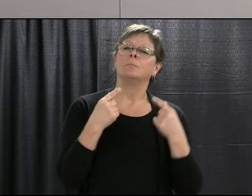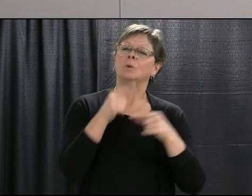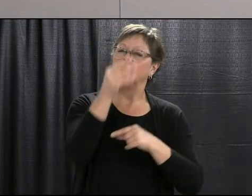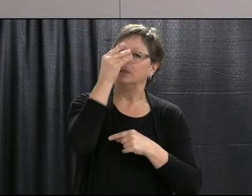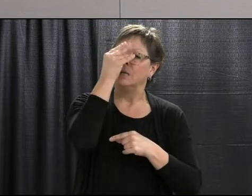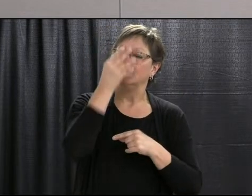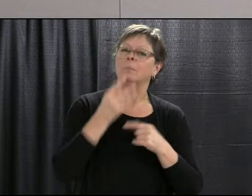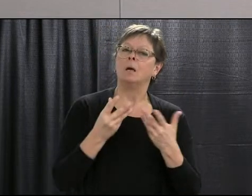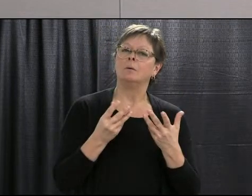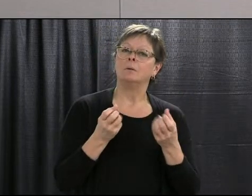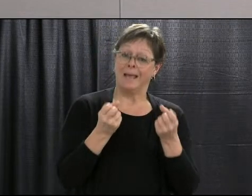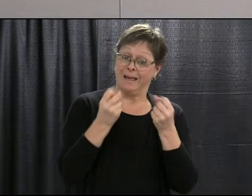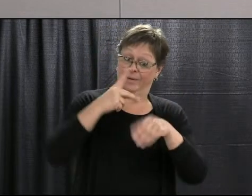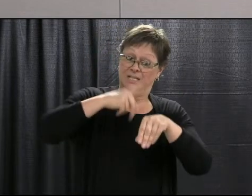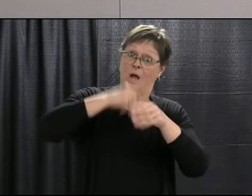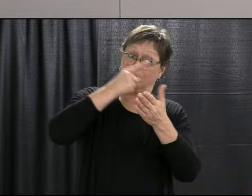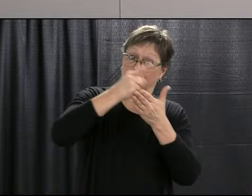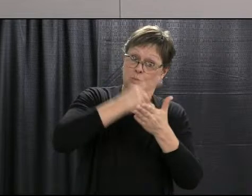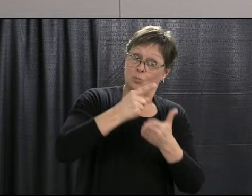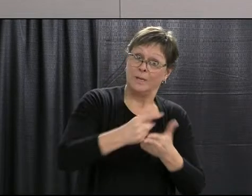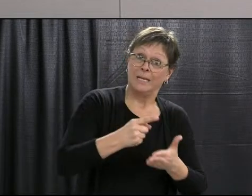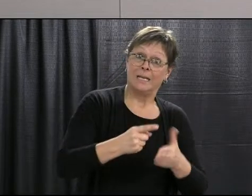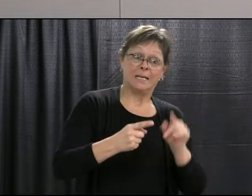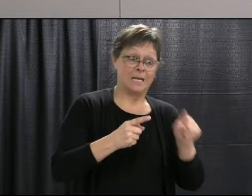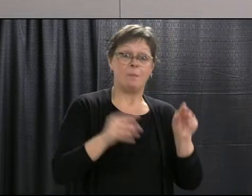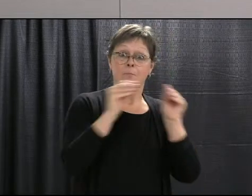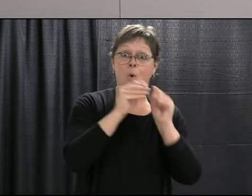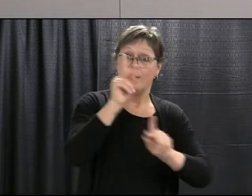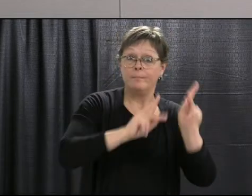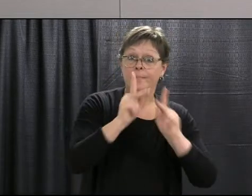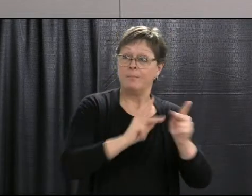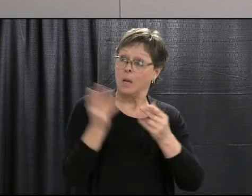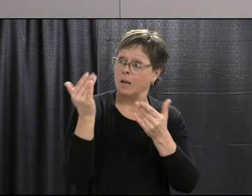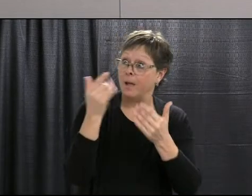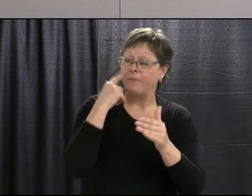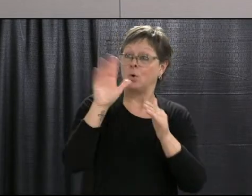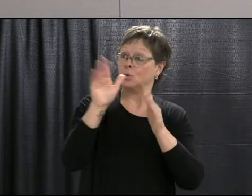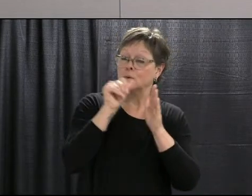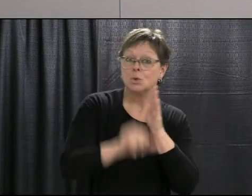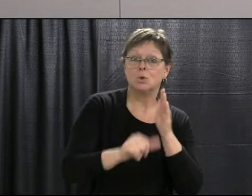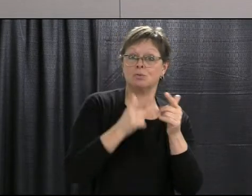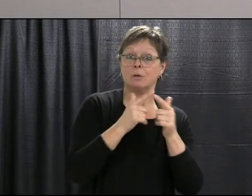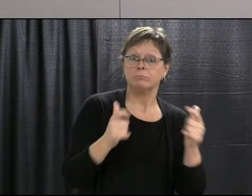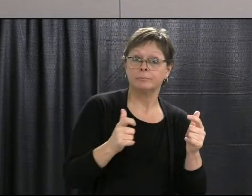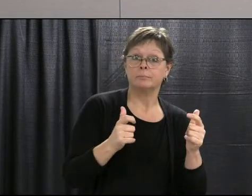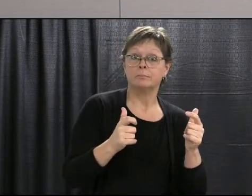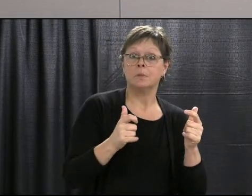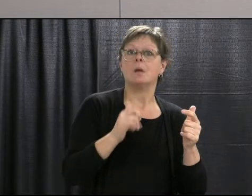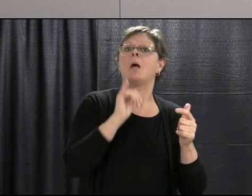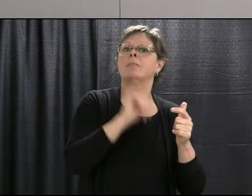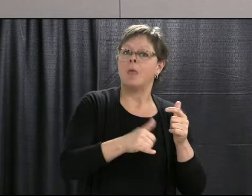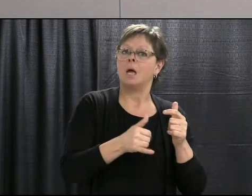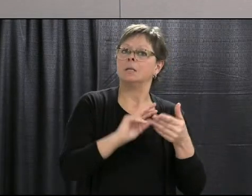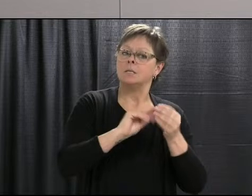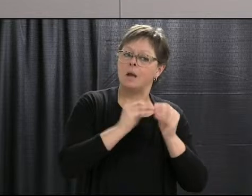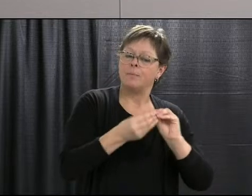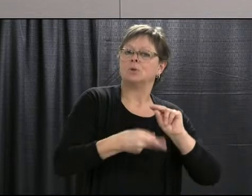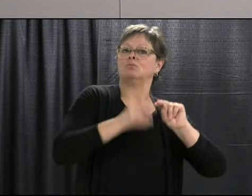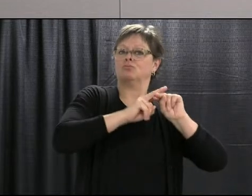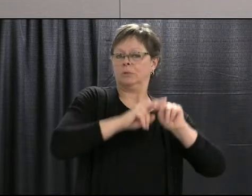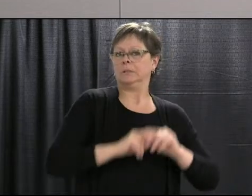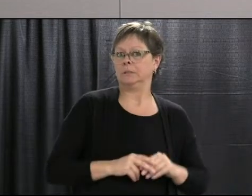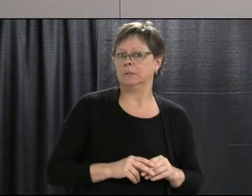the number of times each week that we're winning, in which we're doing more people than got referred for heart surgery, we're seeing those weeks now, which we didn't